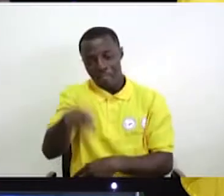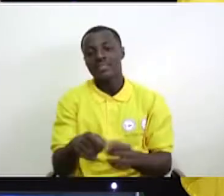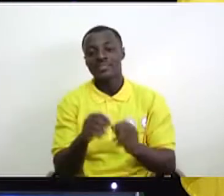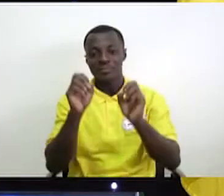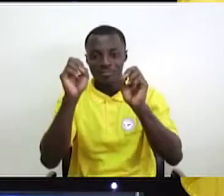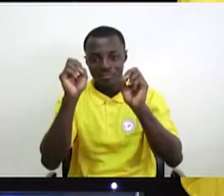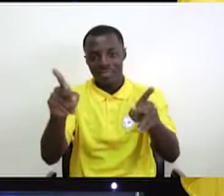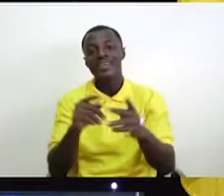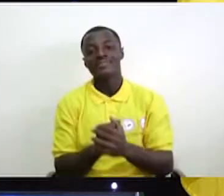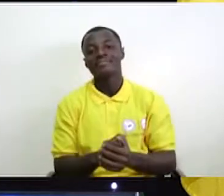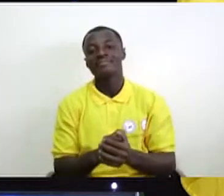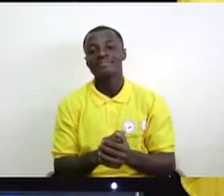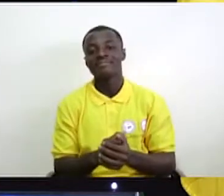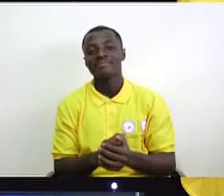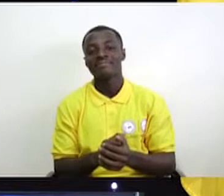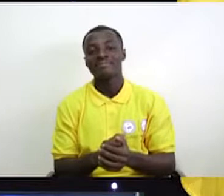So